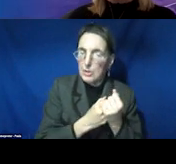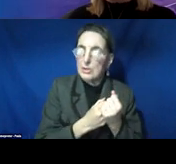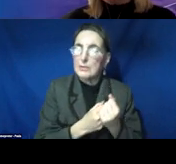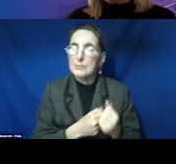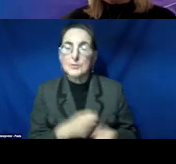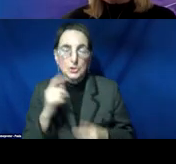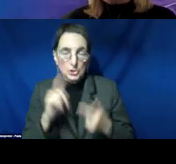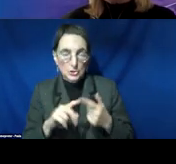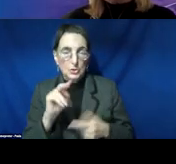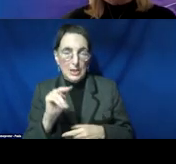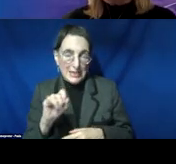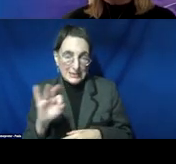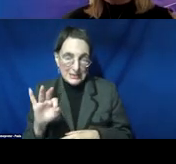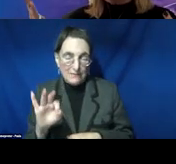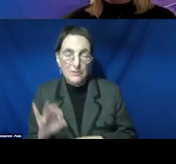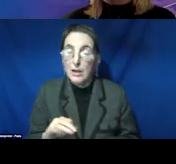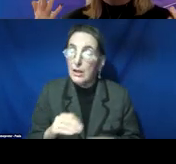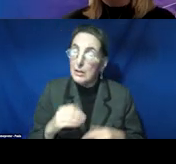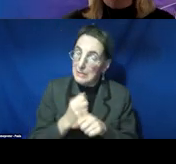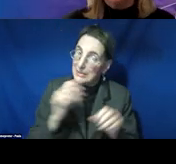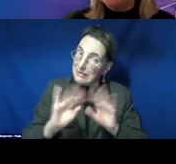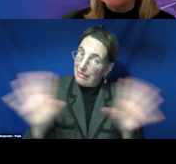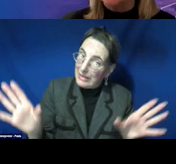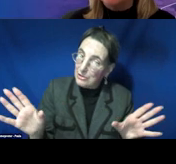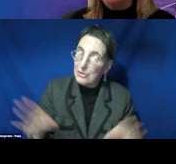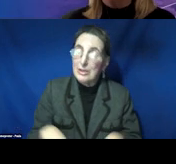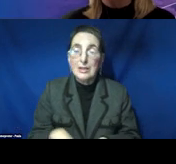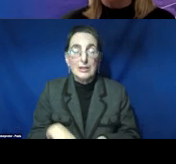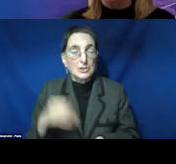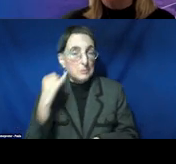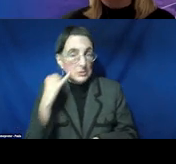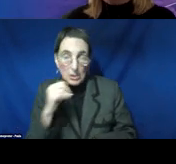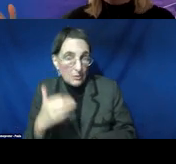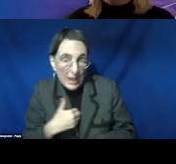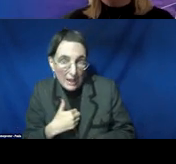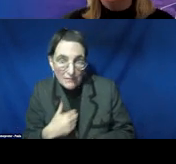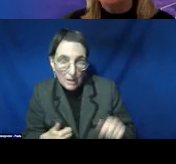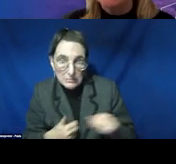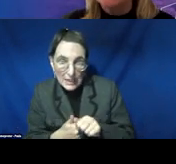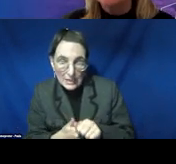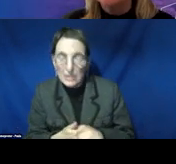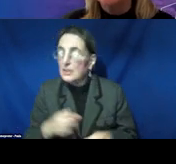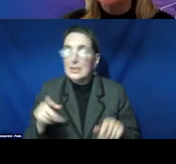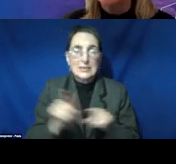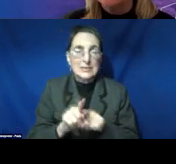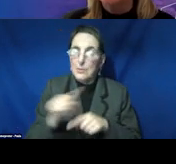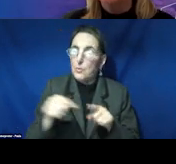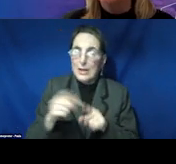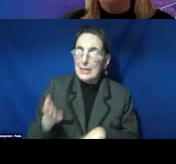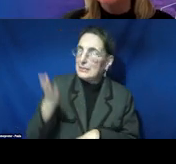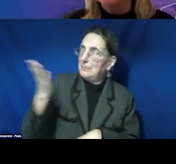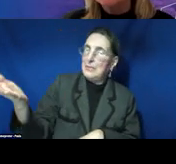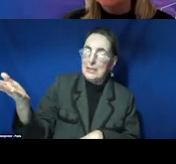it very clear that many of you may say, well, what happens if I don't have updated? It's the same as when I submitted at the time